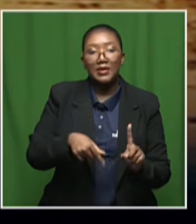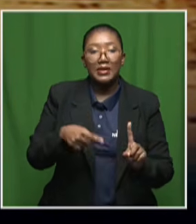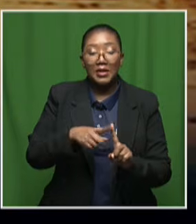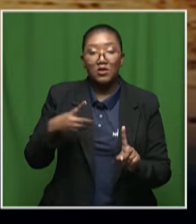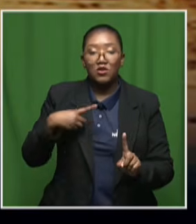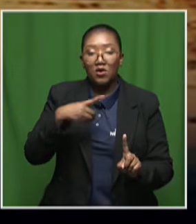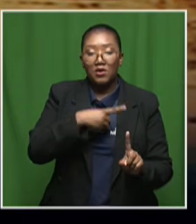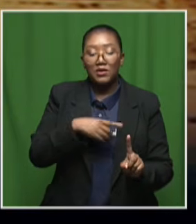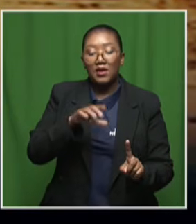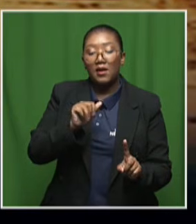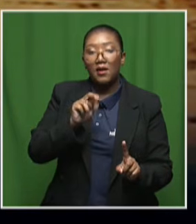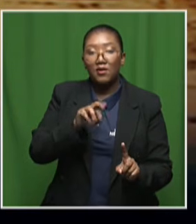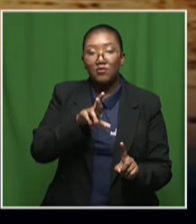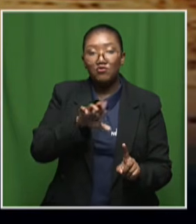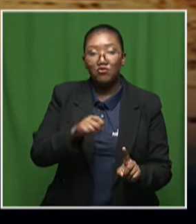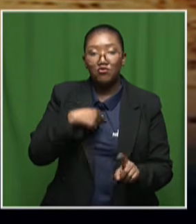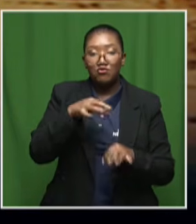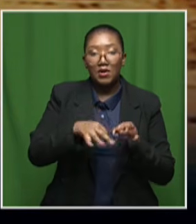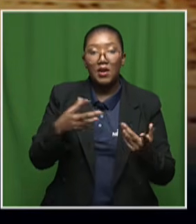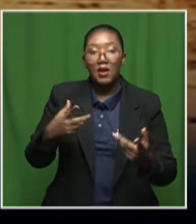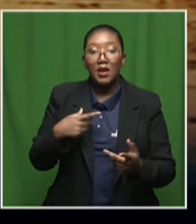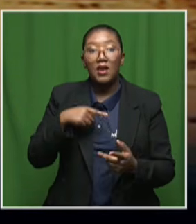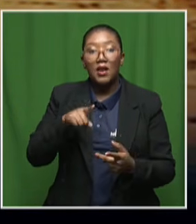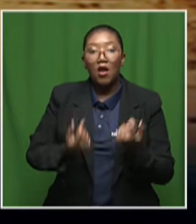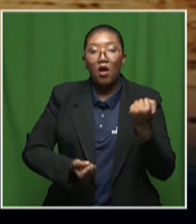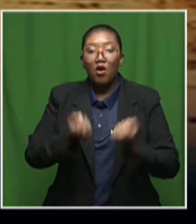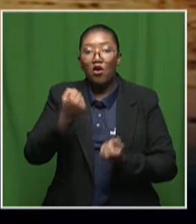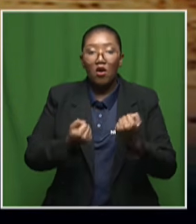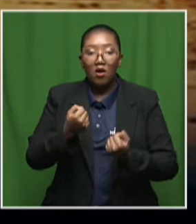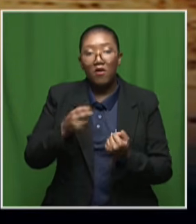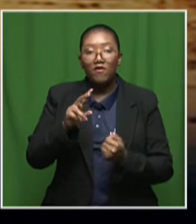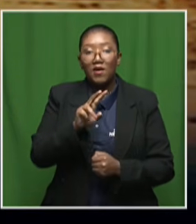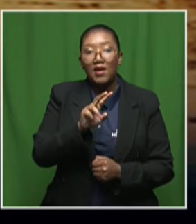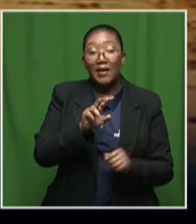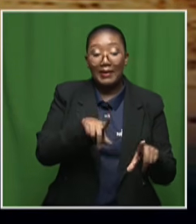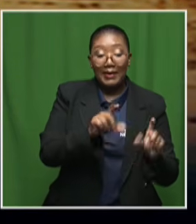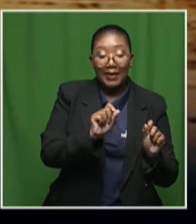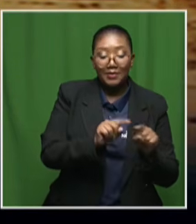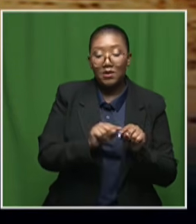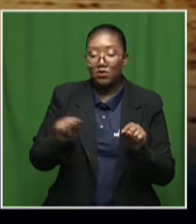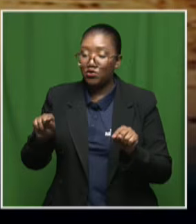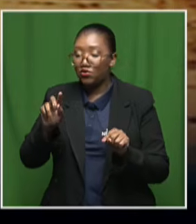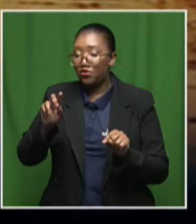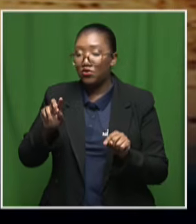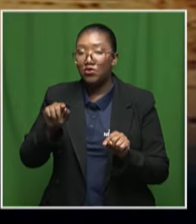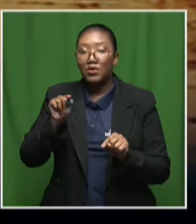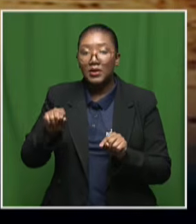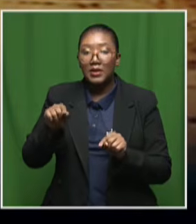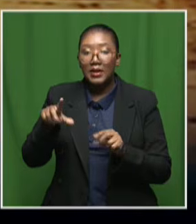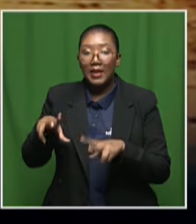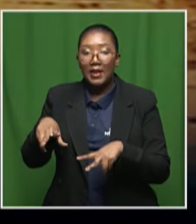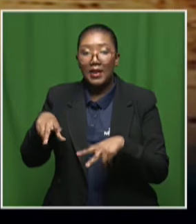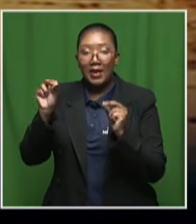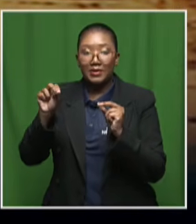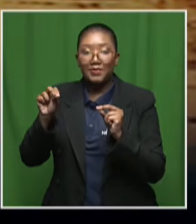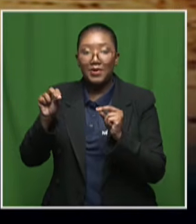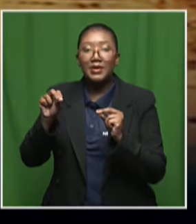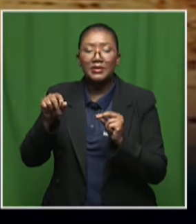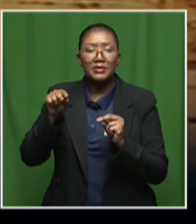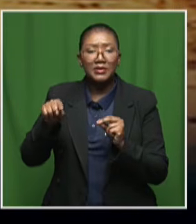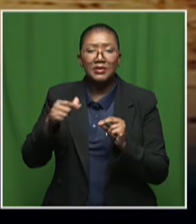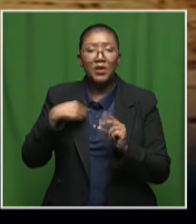a motorcycle from Cape Town to Nelspruit and back, and that's to raise funds for Caleb to get operated